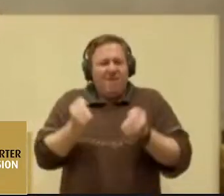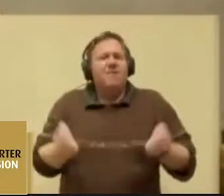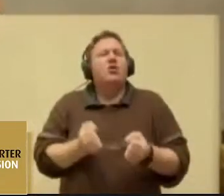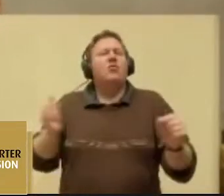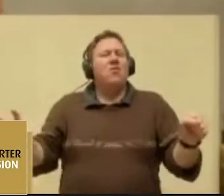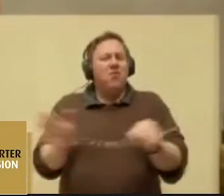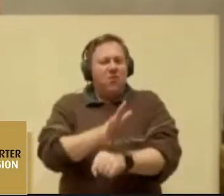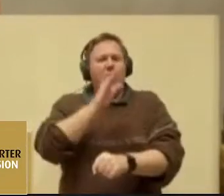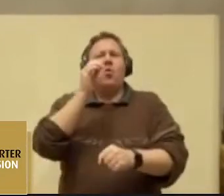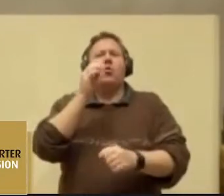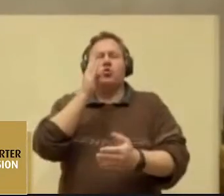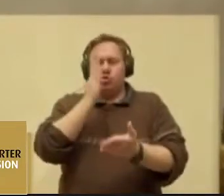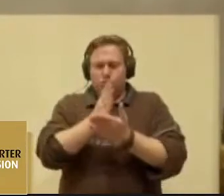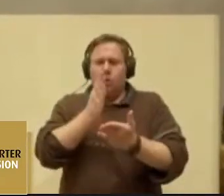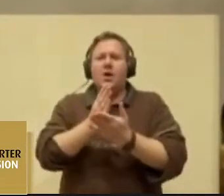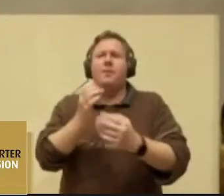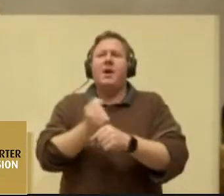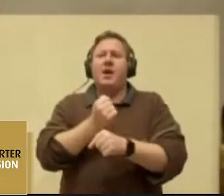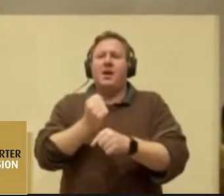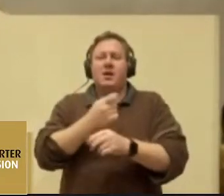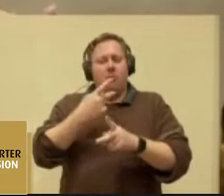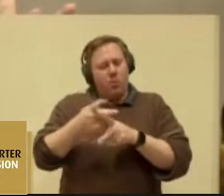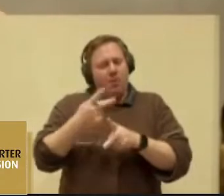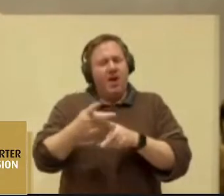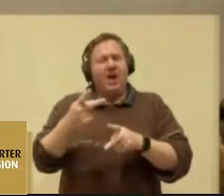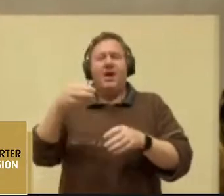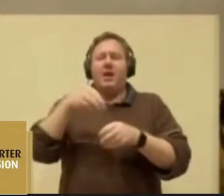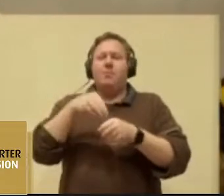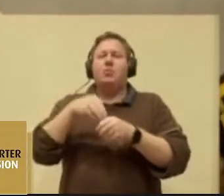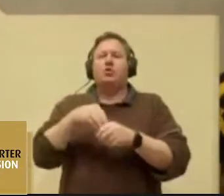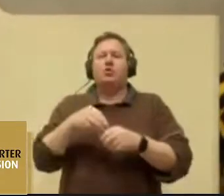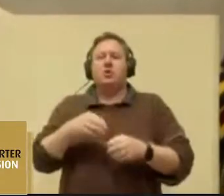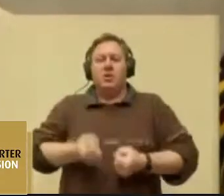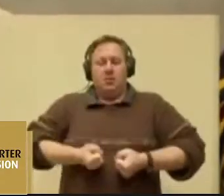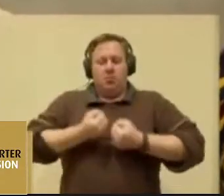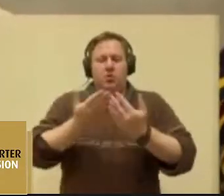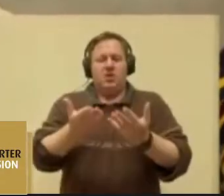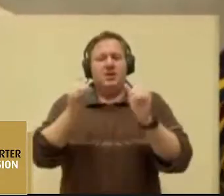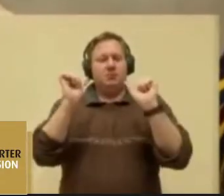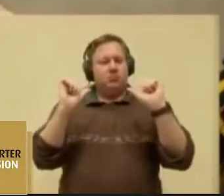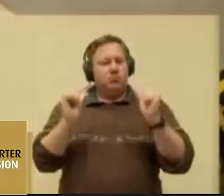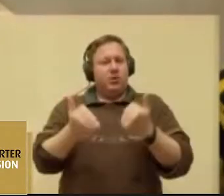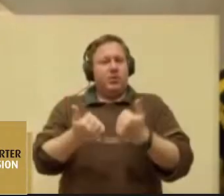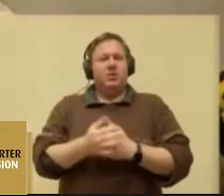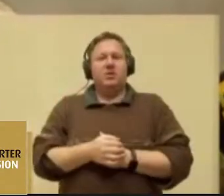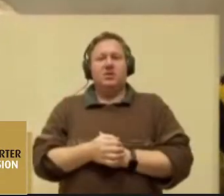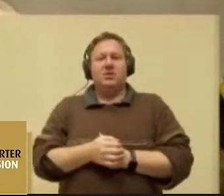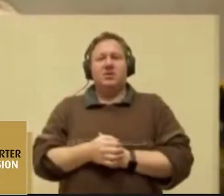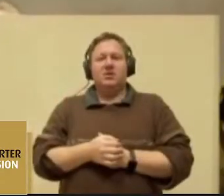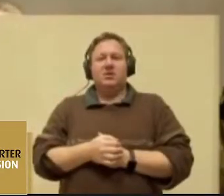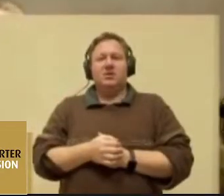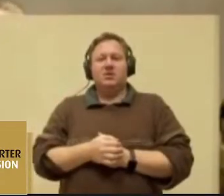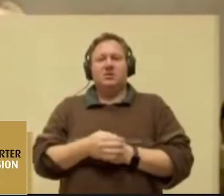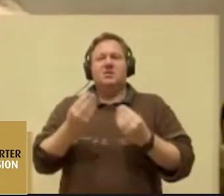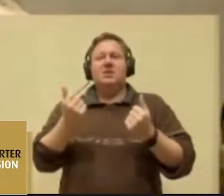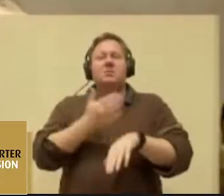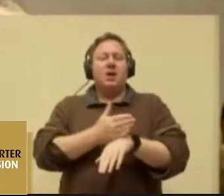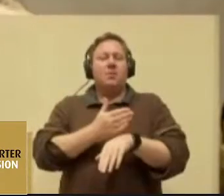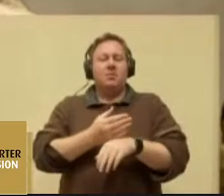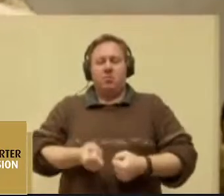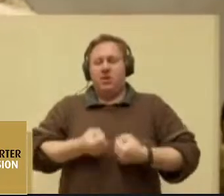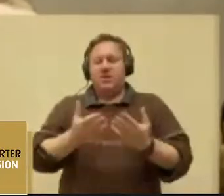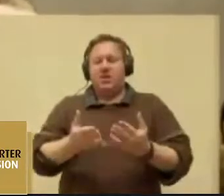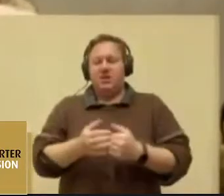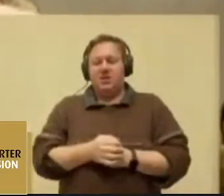sure that you prepare the inputs and come and present it you know sometimes you can come with a presentation and